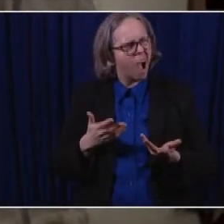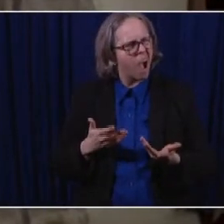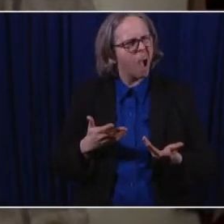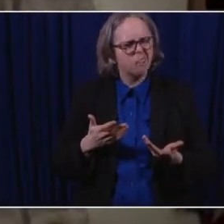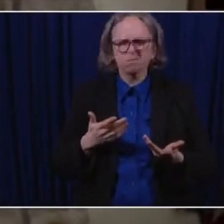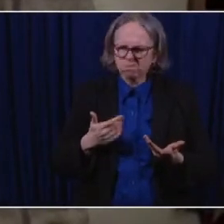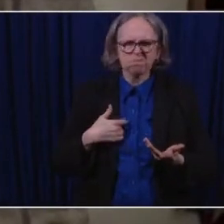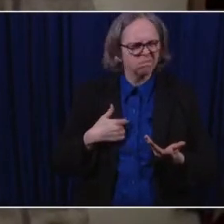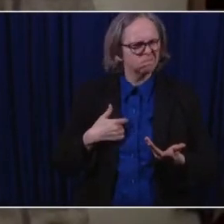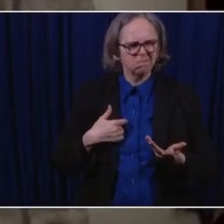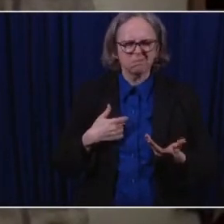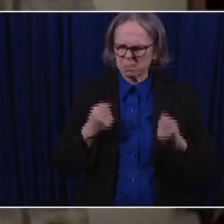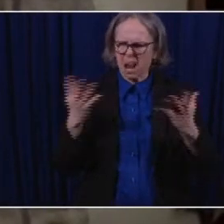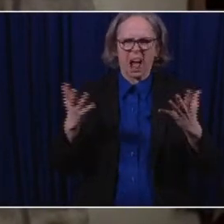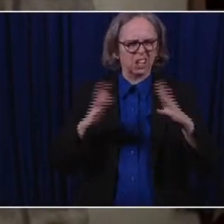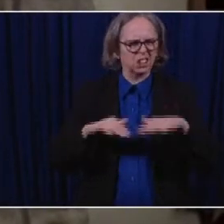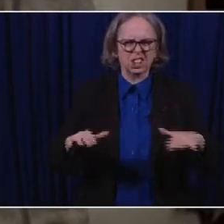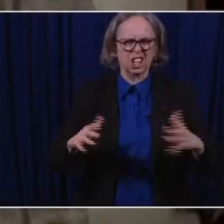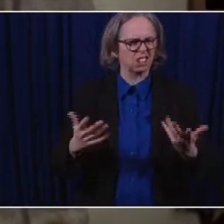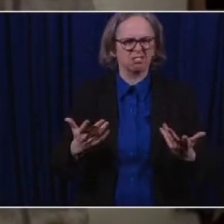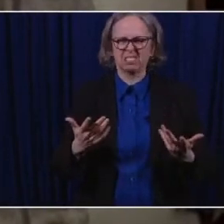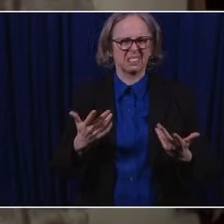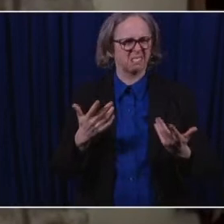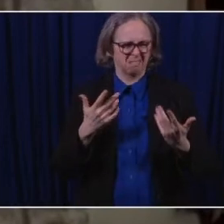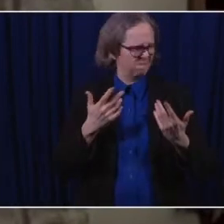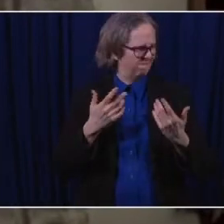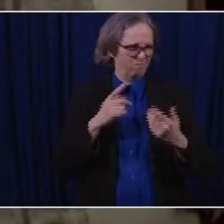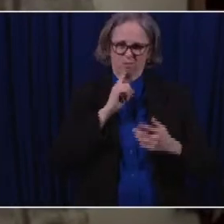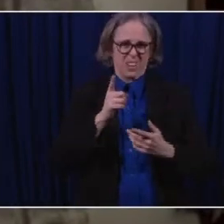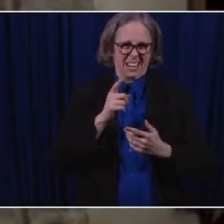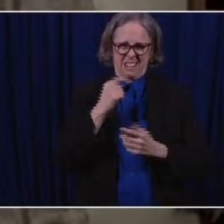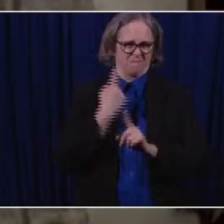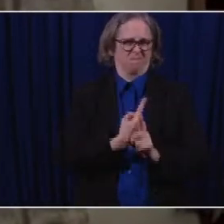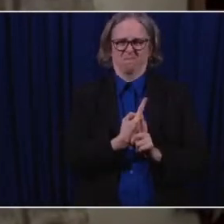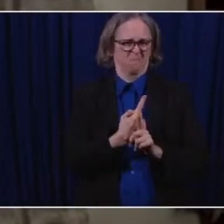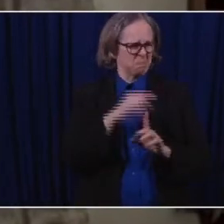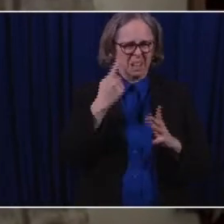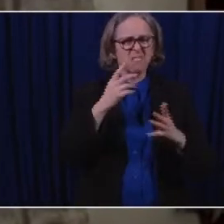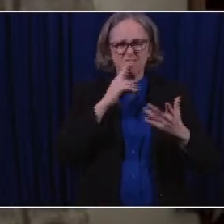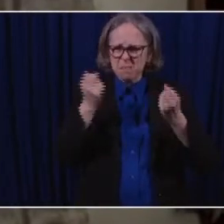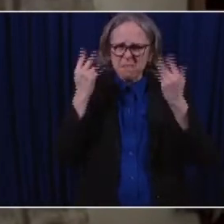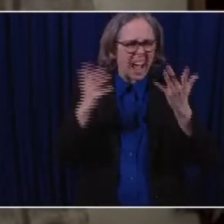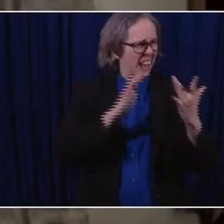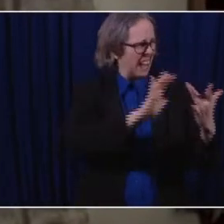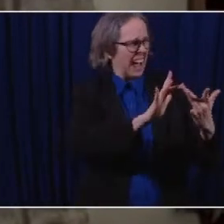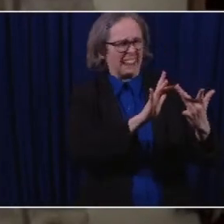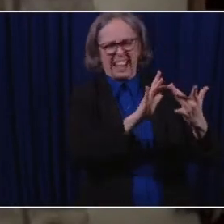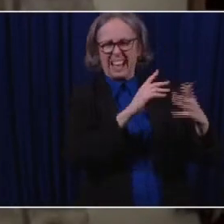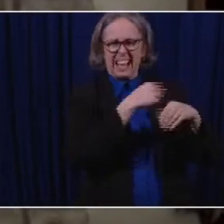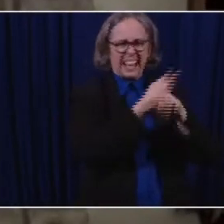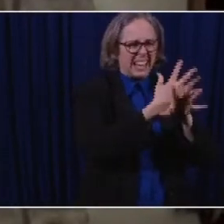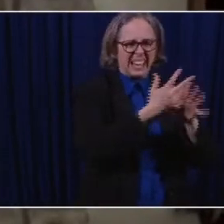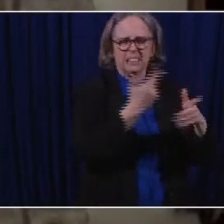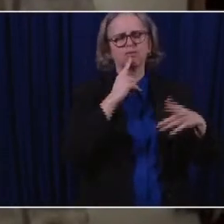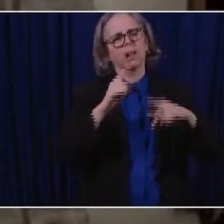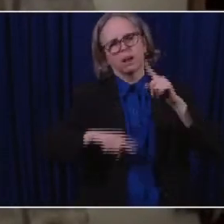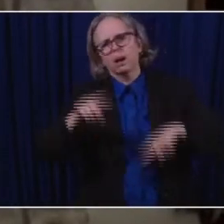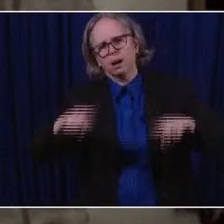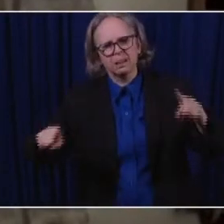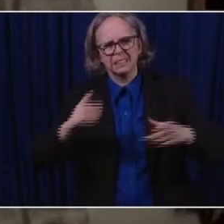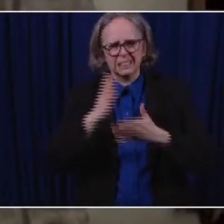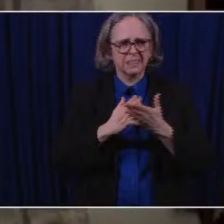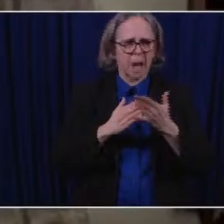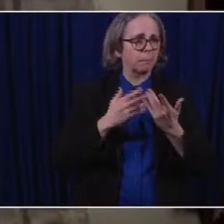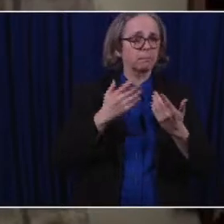well in this total remote system. And, kids are different. Each kid is different. Some kids do well. Some kids like it being remote. Some